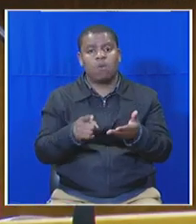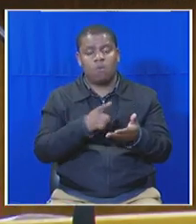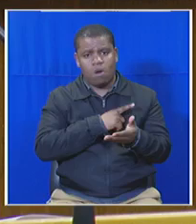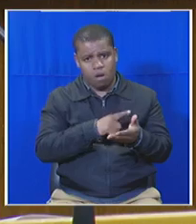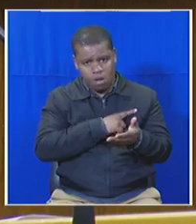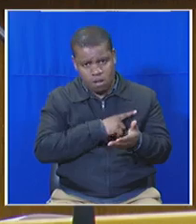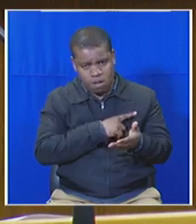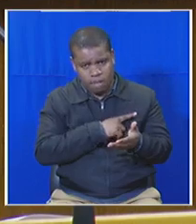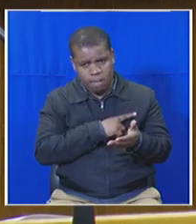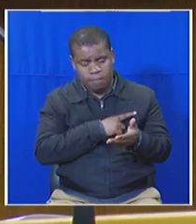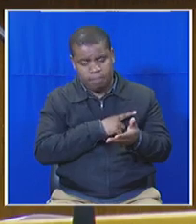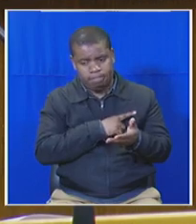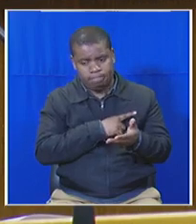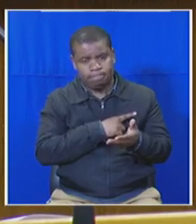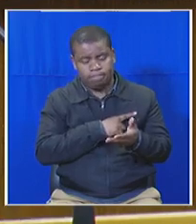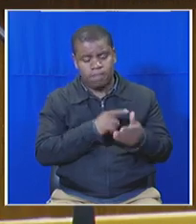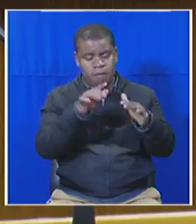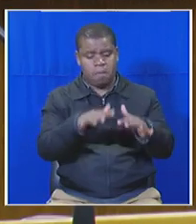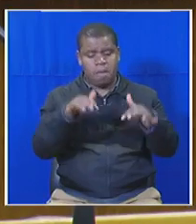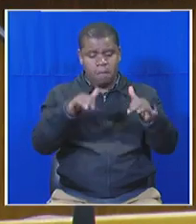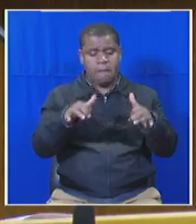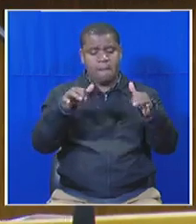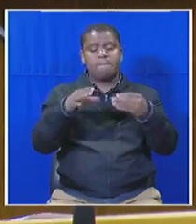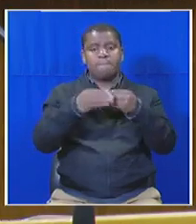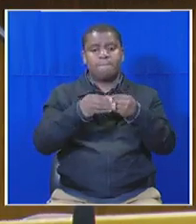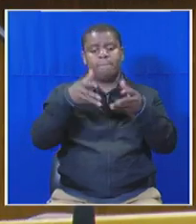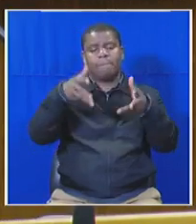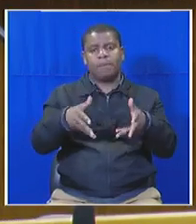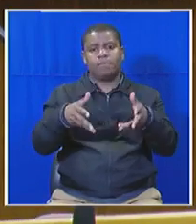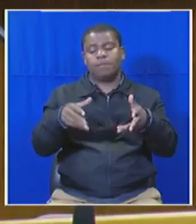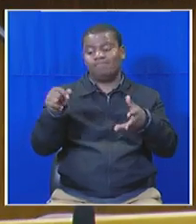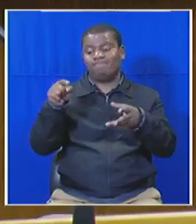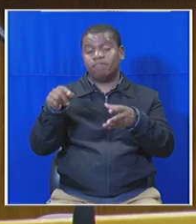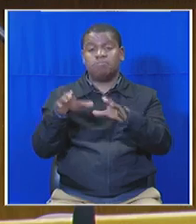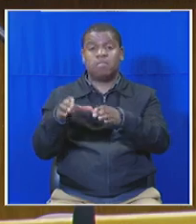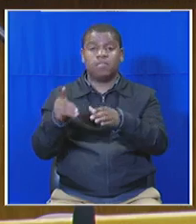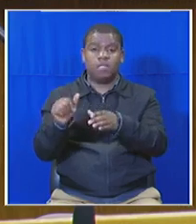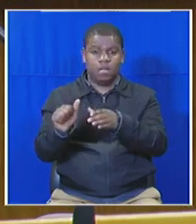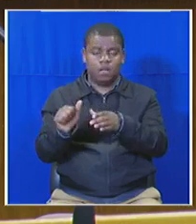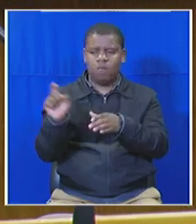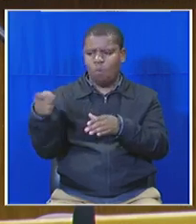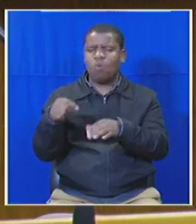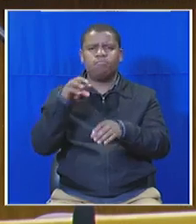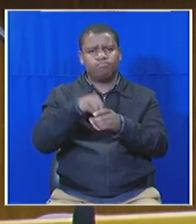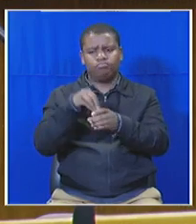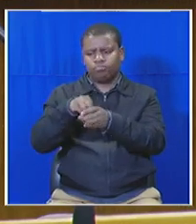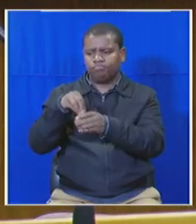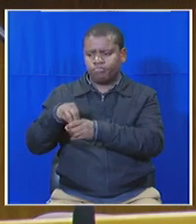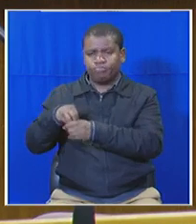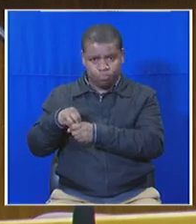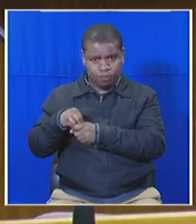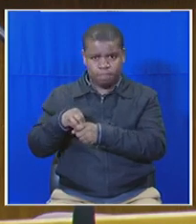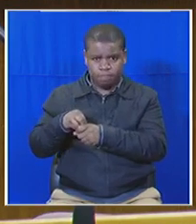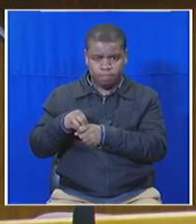eParlamente equka nawe DA avumela kupasiswe umthetho wokukhupha ngolunya amalungu e-EFF xa ithetha inyaniso